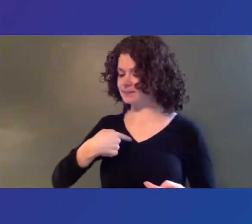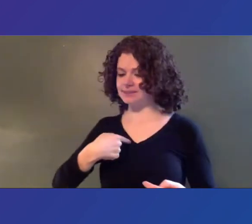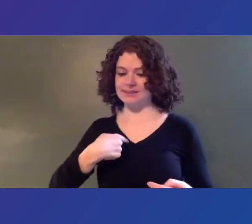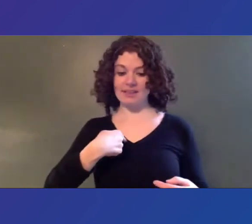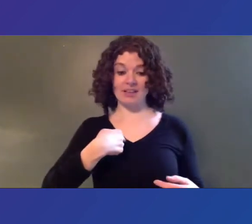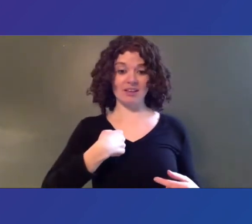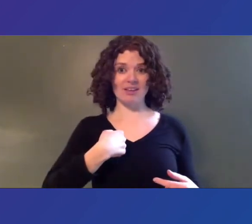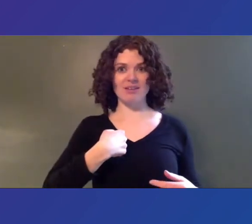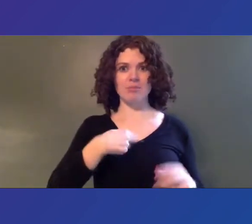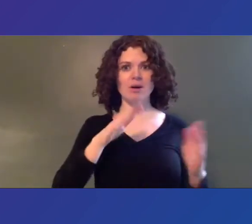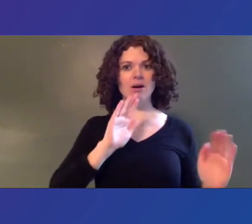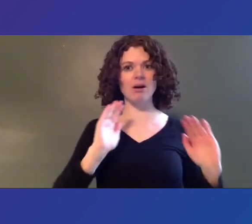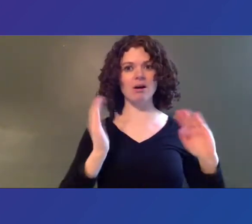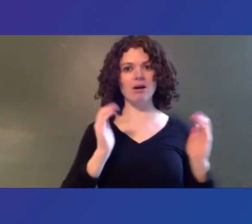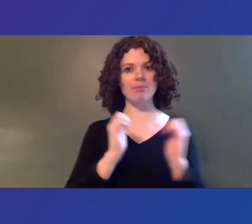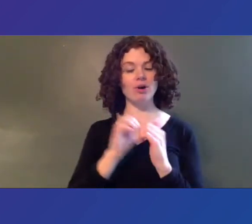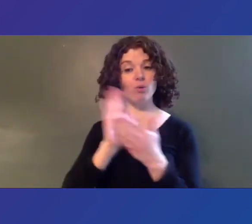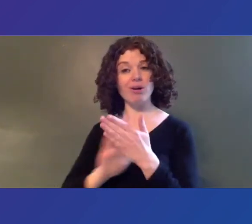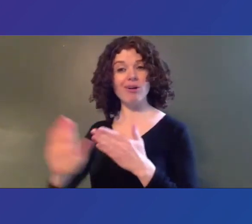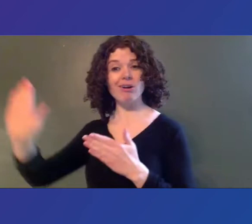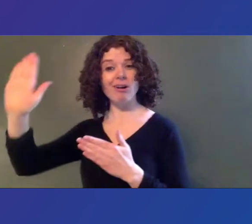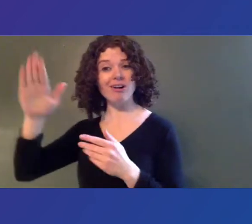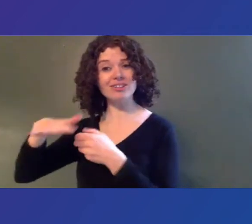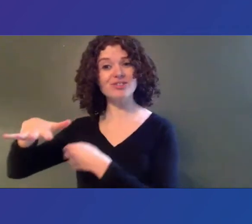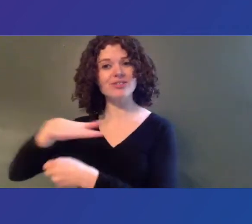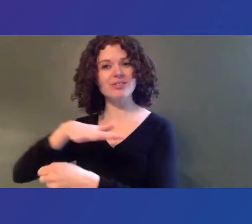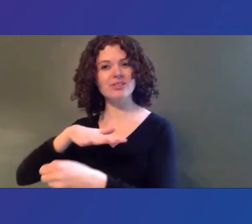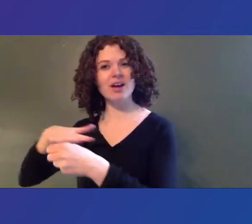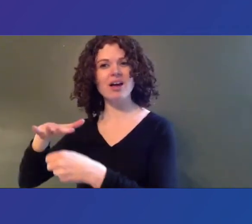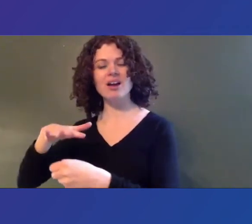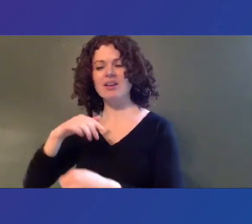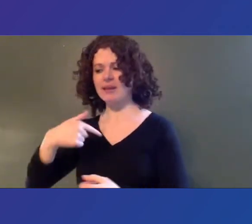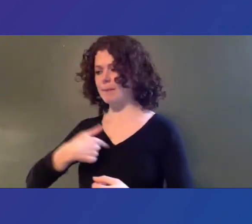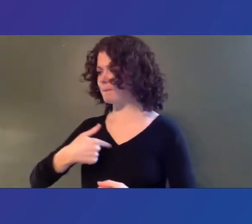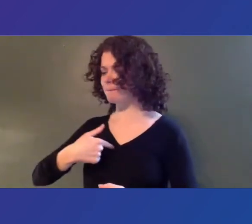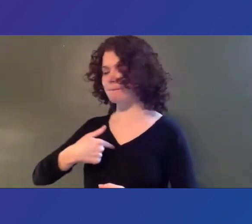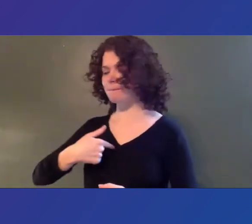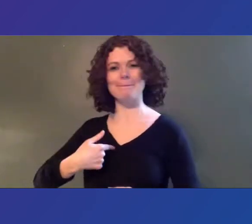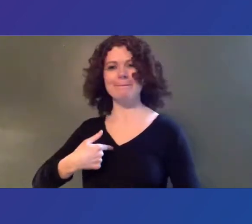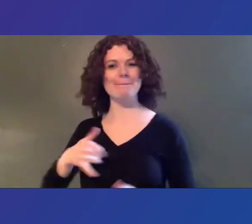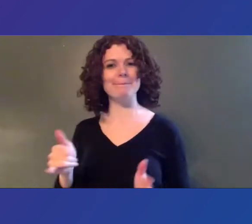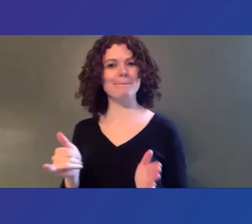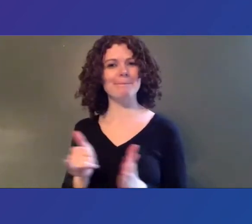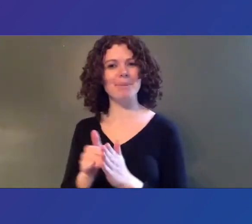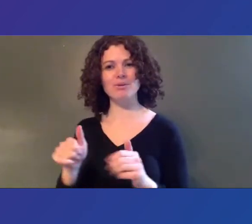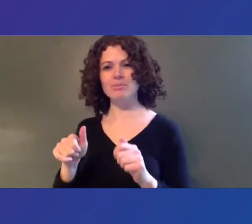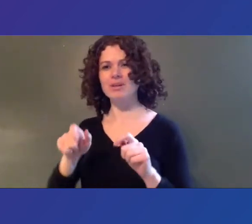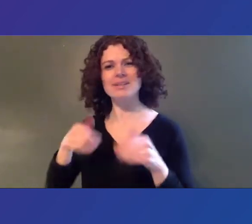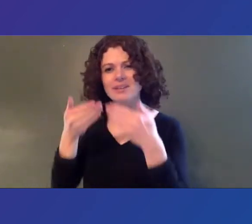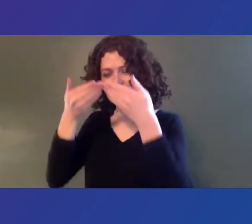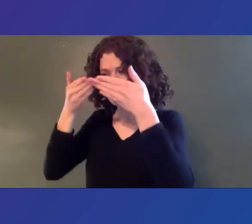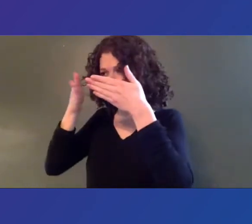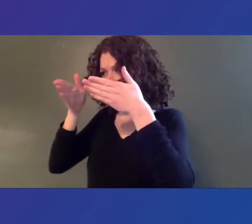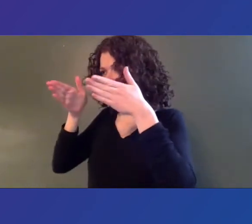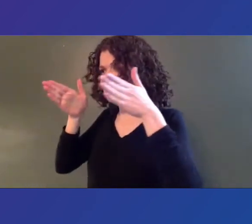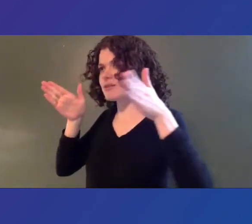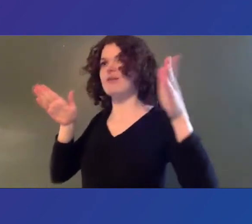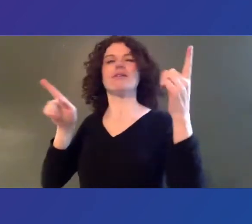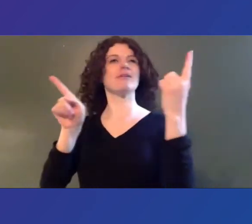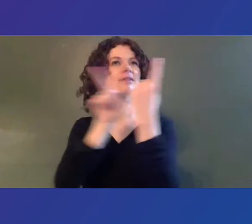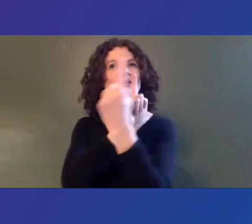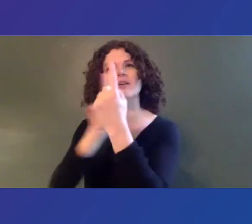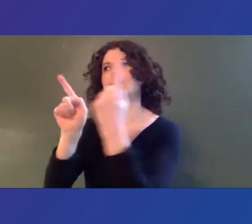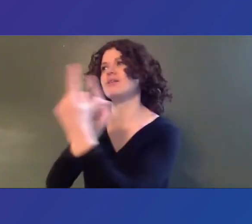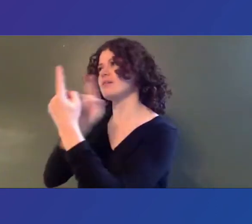just challenged to open up the lens to look at perspectives in a different way, and to look at